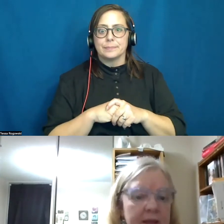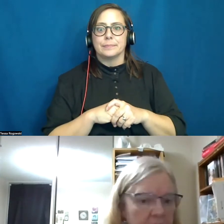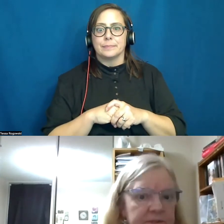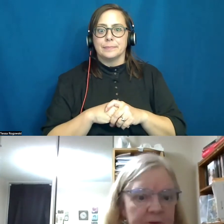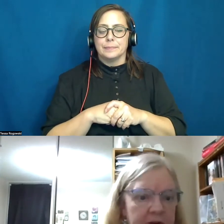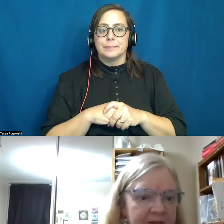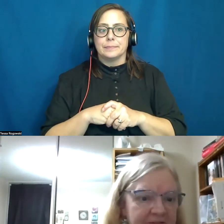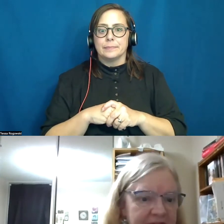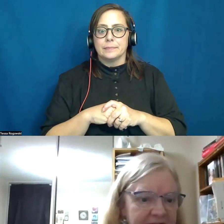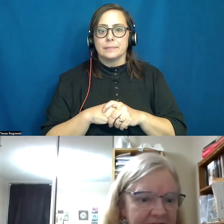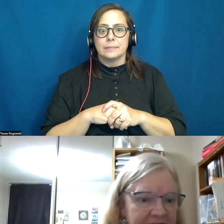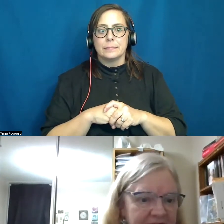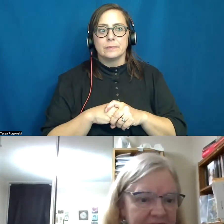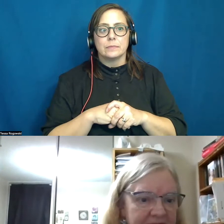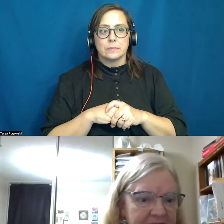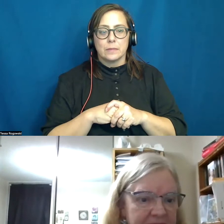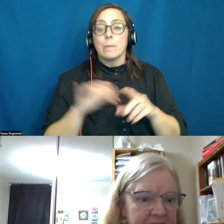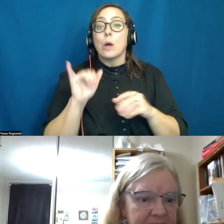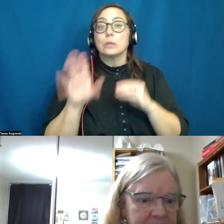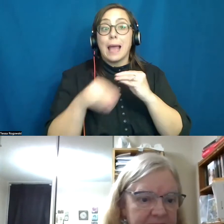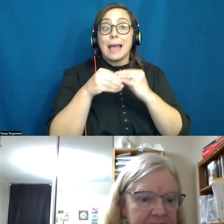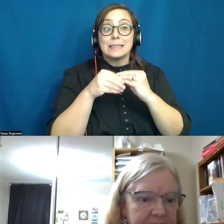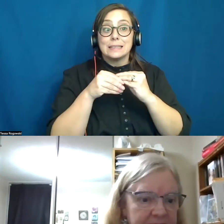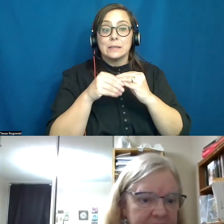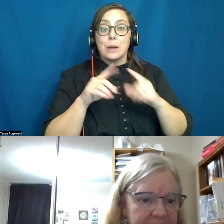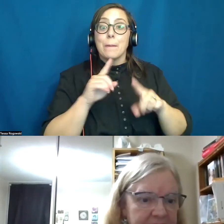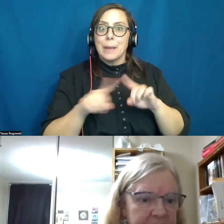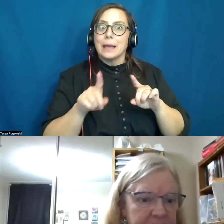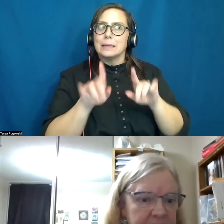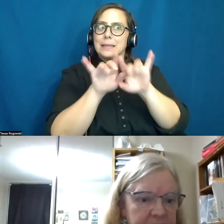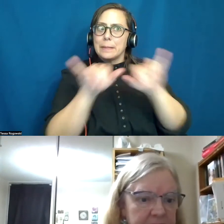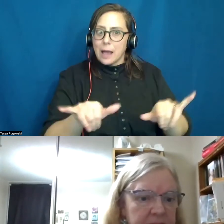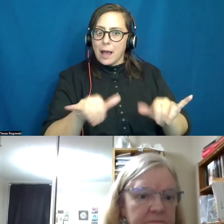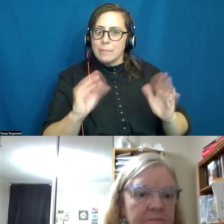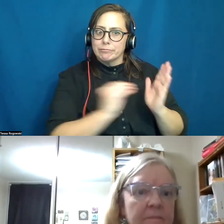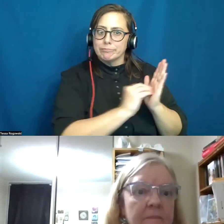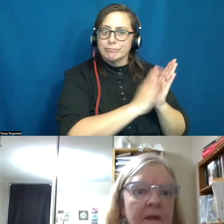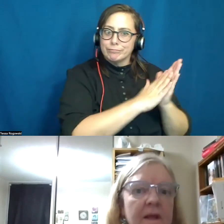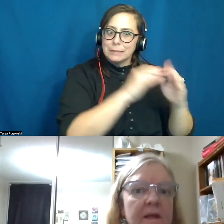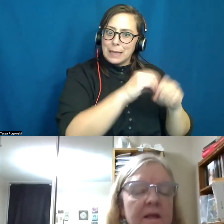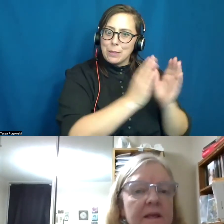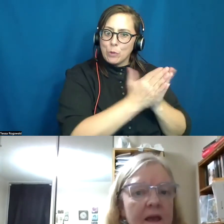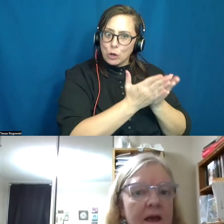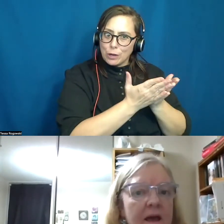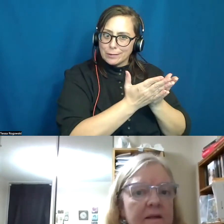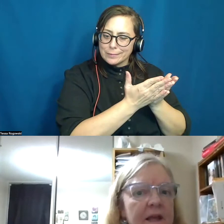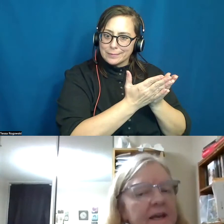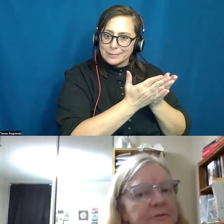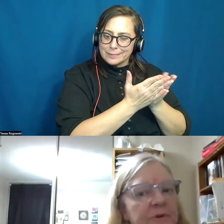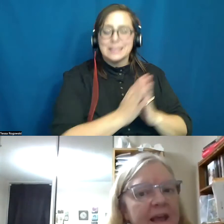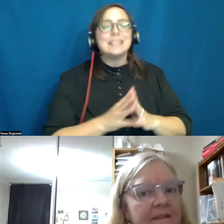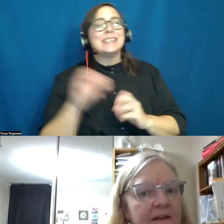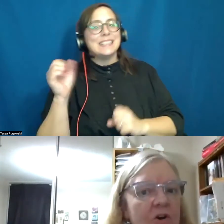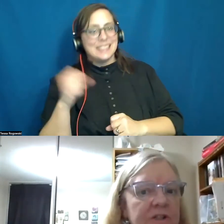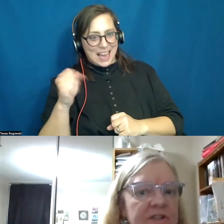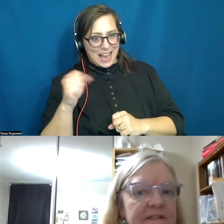But I say it's just add to that, and yet it ends up in there, which is interesting, I think, right? Yeah, and if